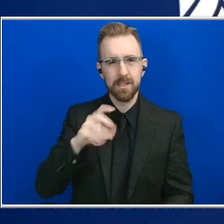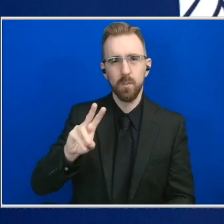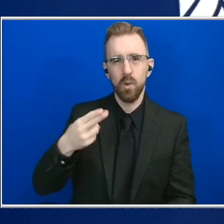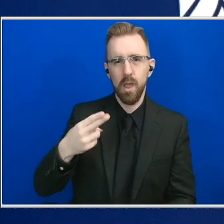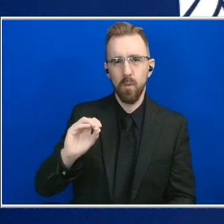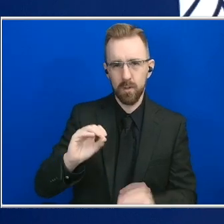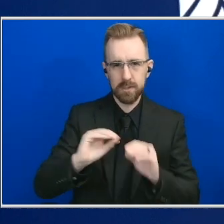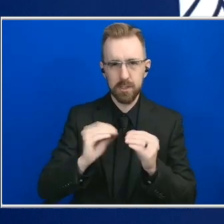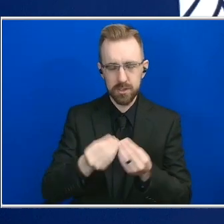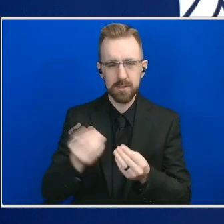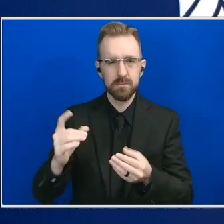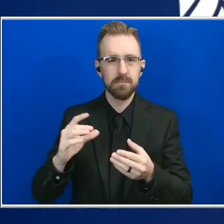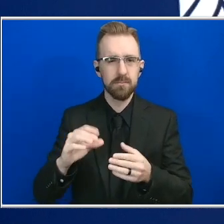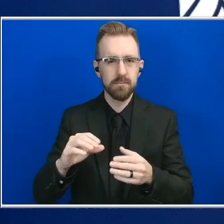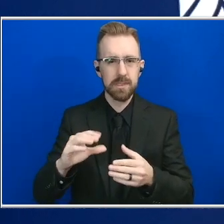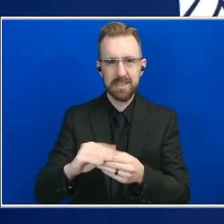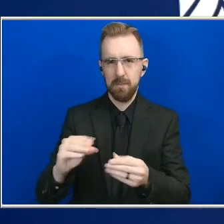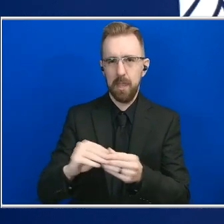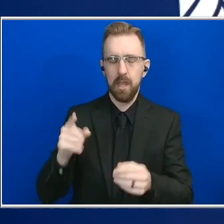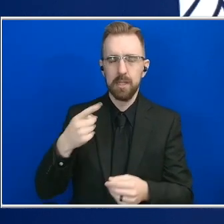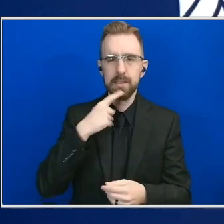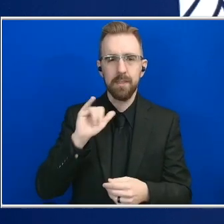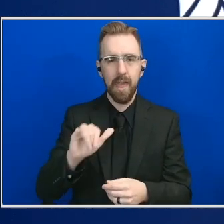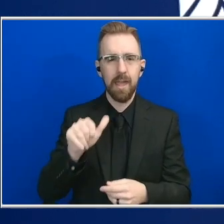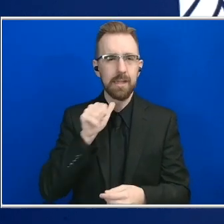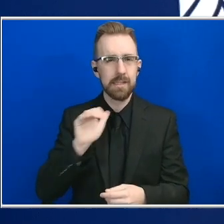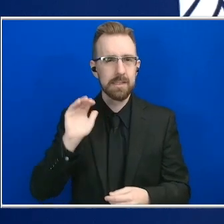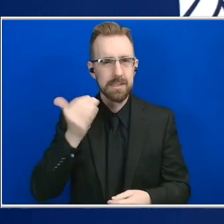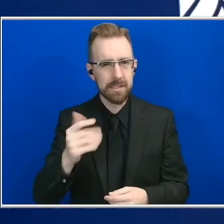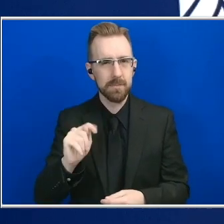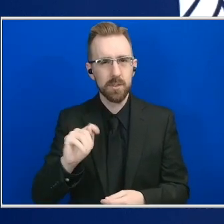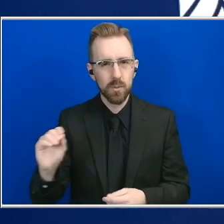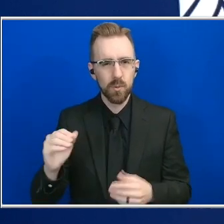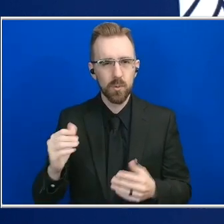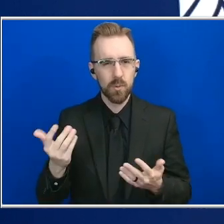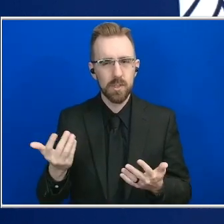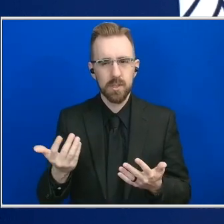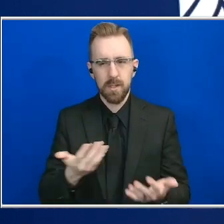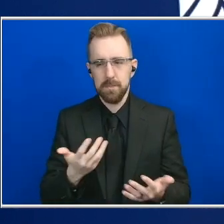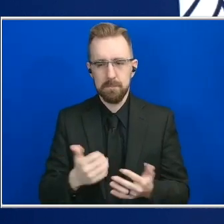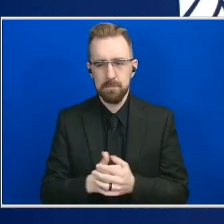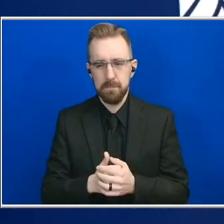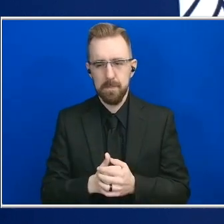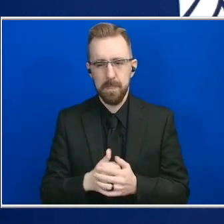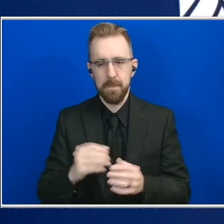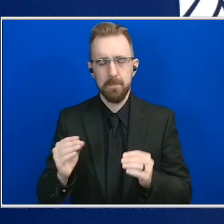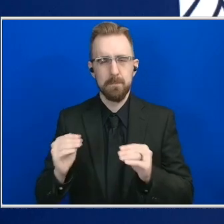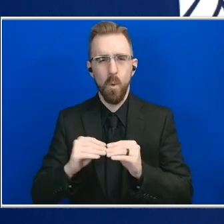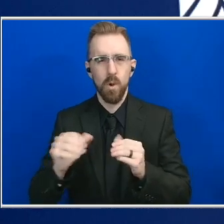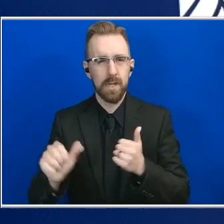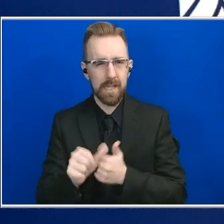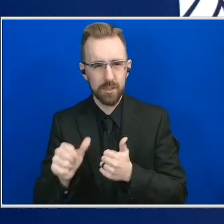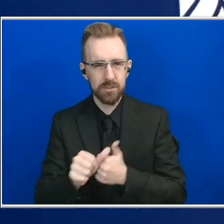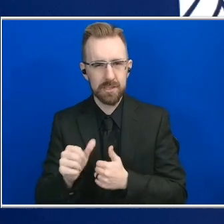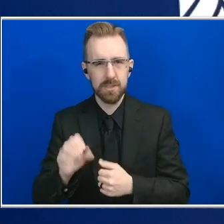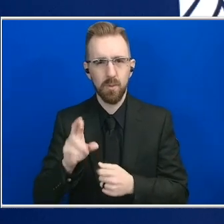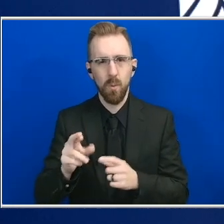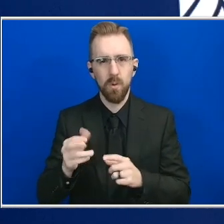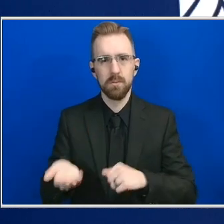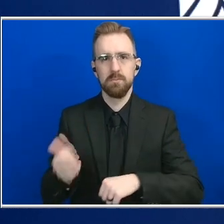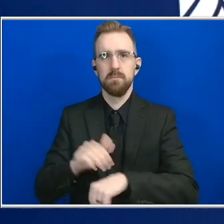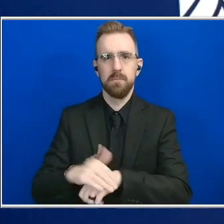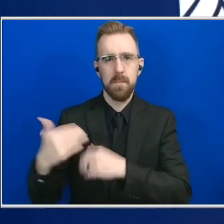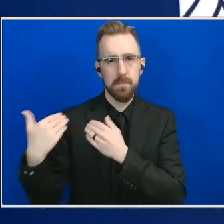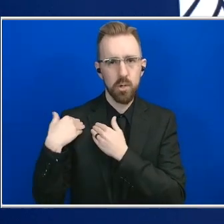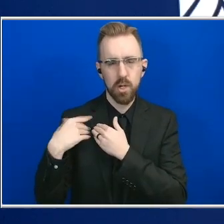Health Organization statement said that it doesn't look to be any more dangerous or significantly increase the burden of